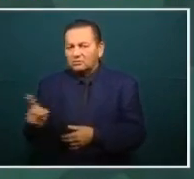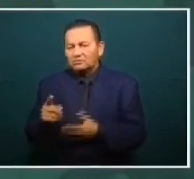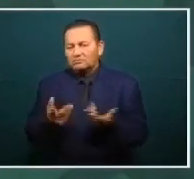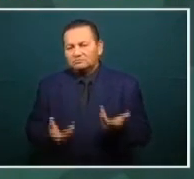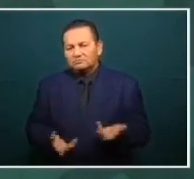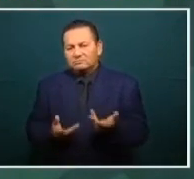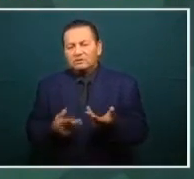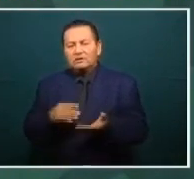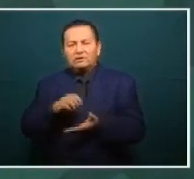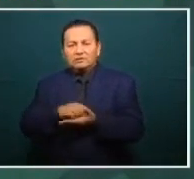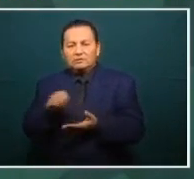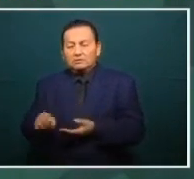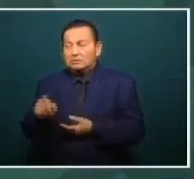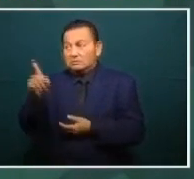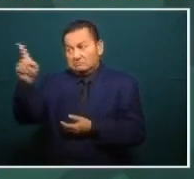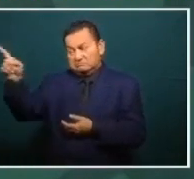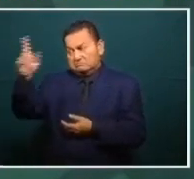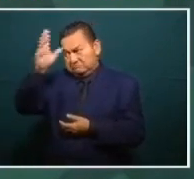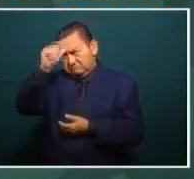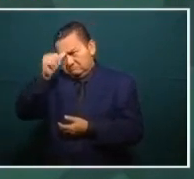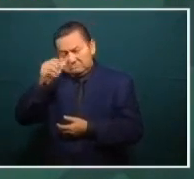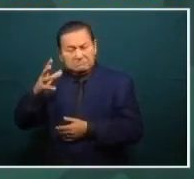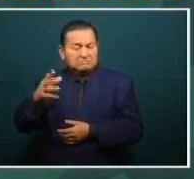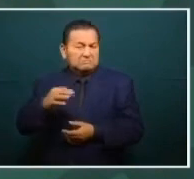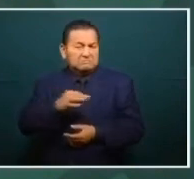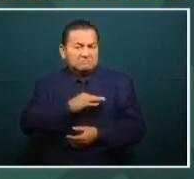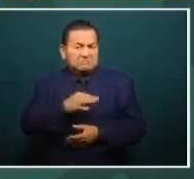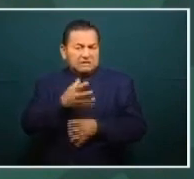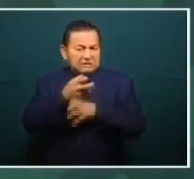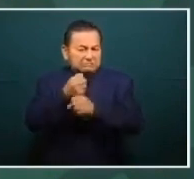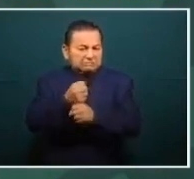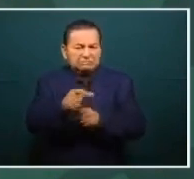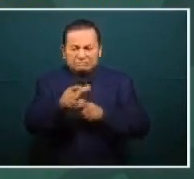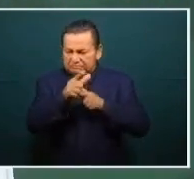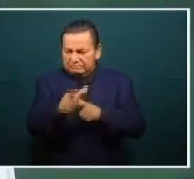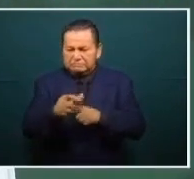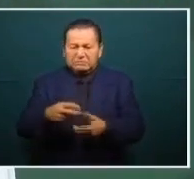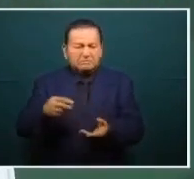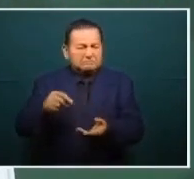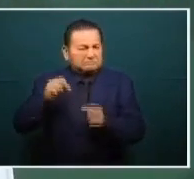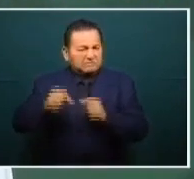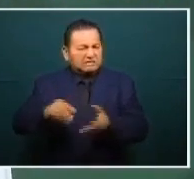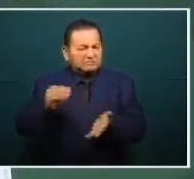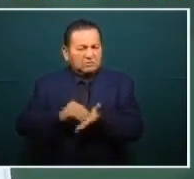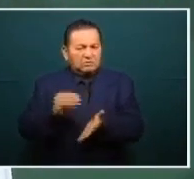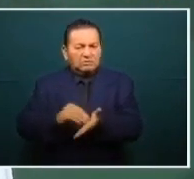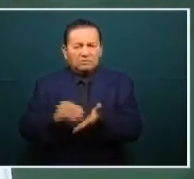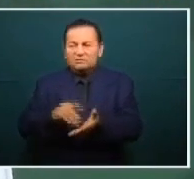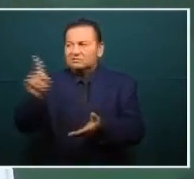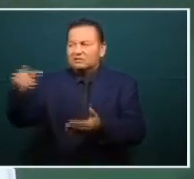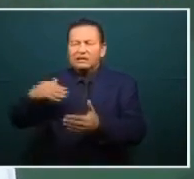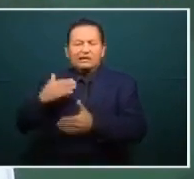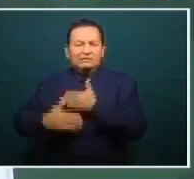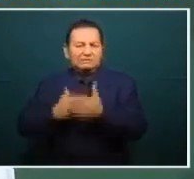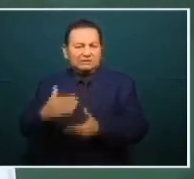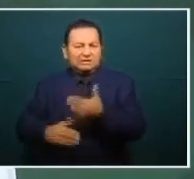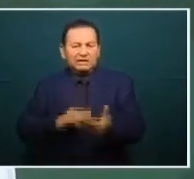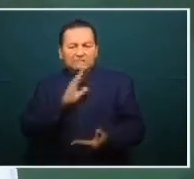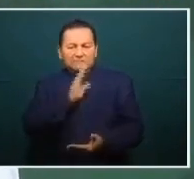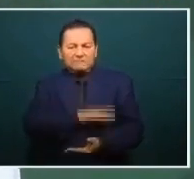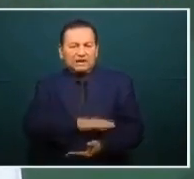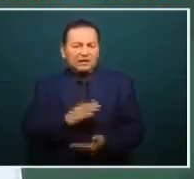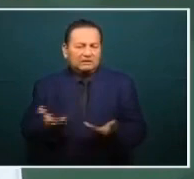will not give you good results. If anybody takes that banner, it will go bad for